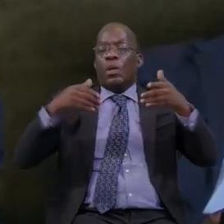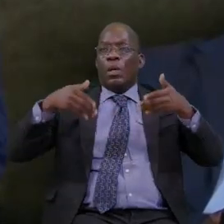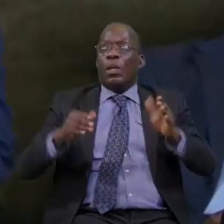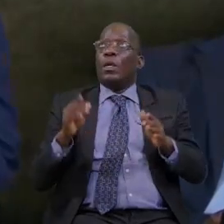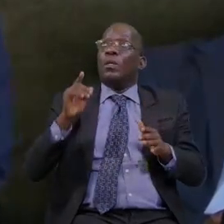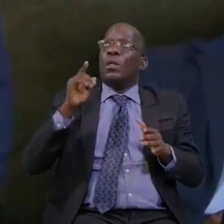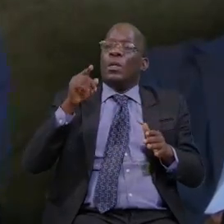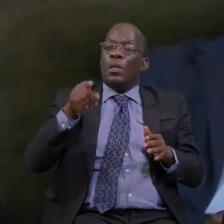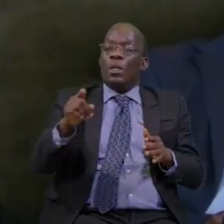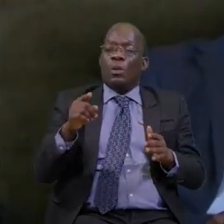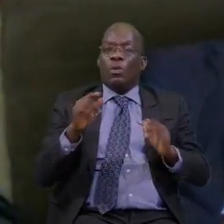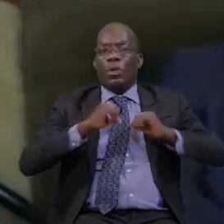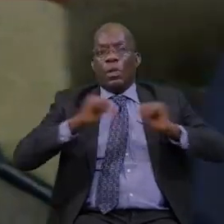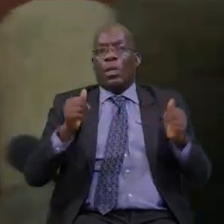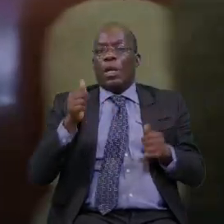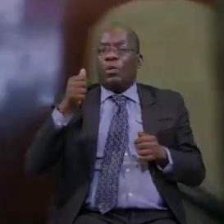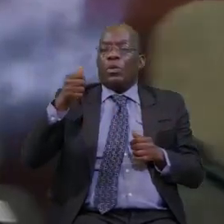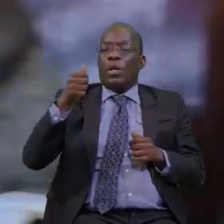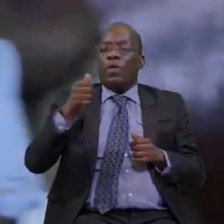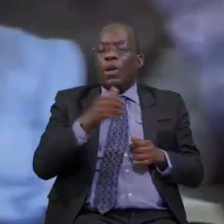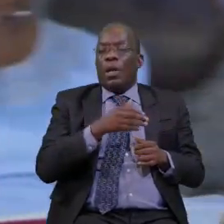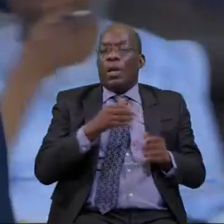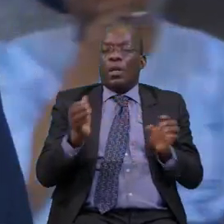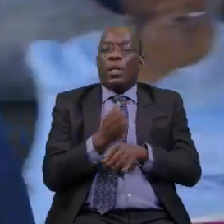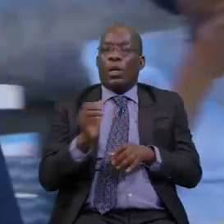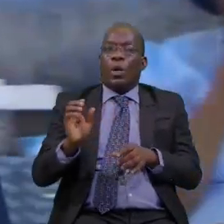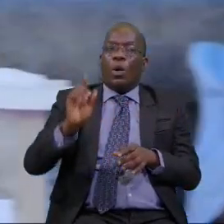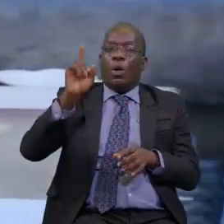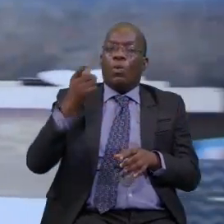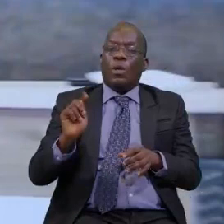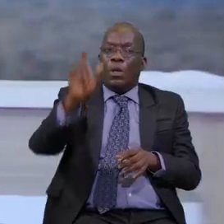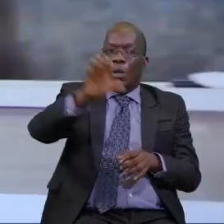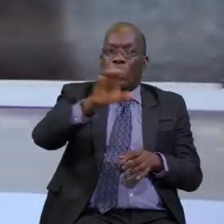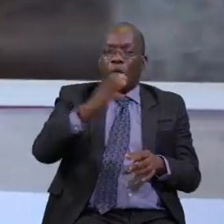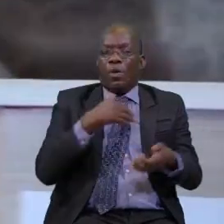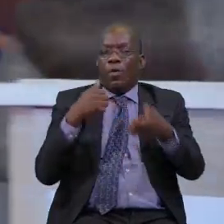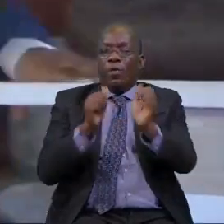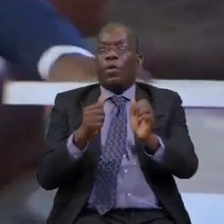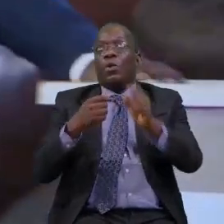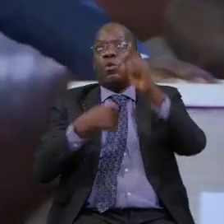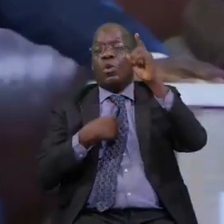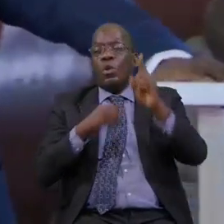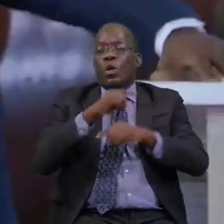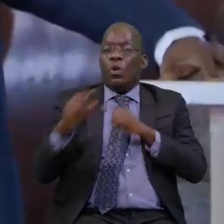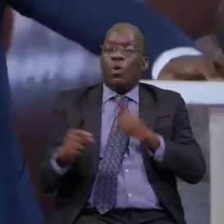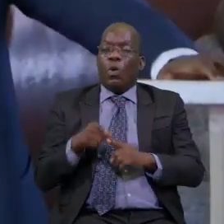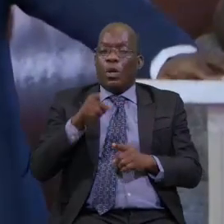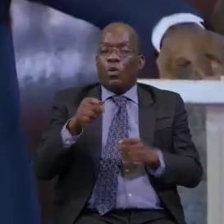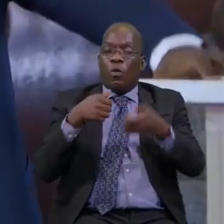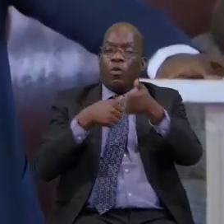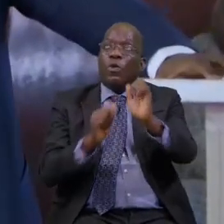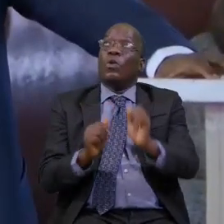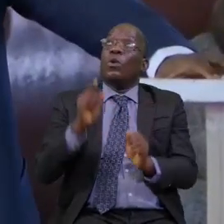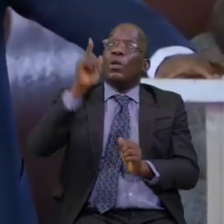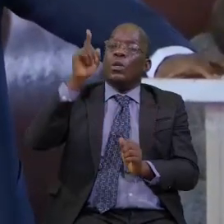himself, take up his cross, and follow me. And when you follow him, you follow